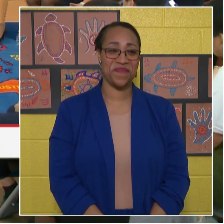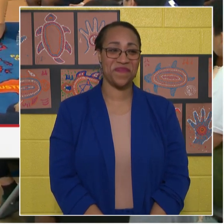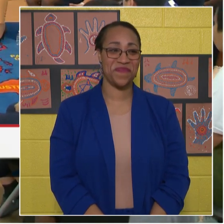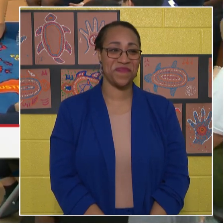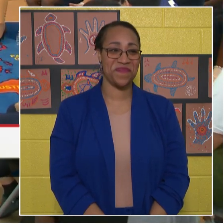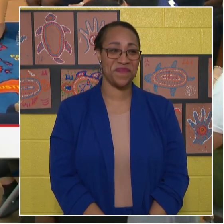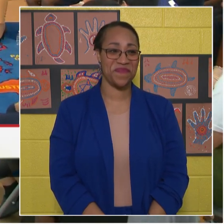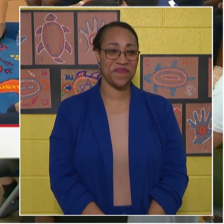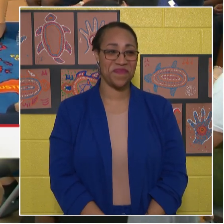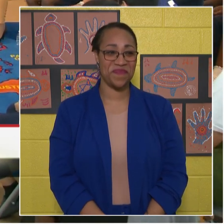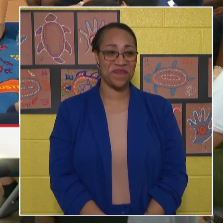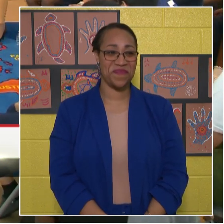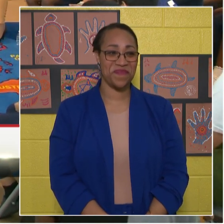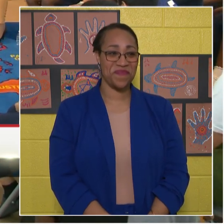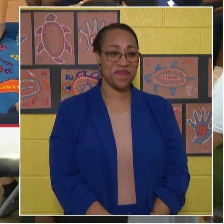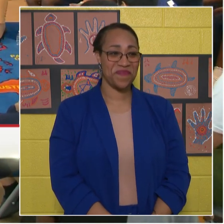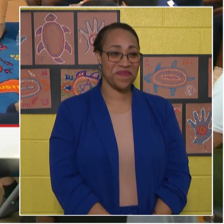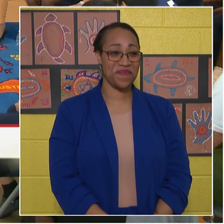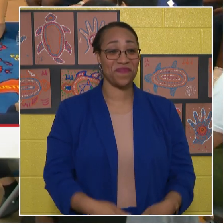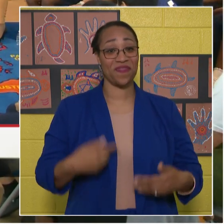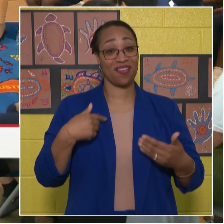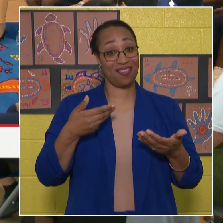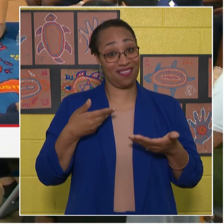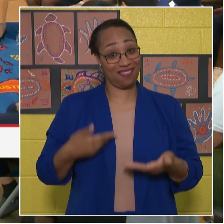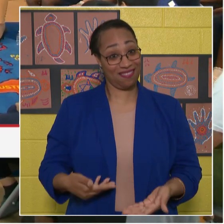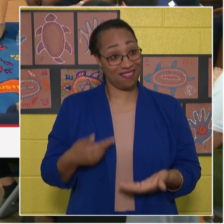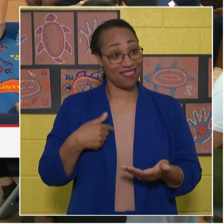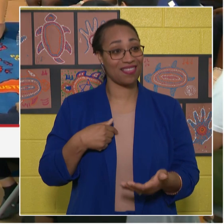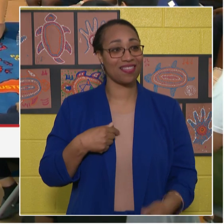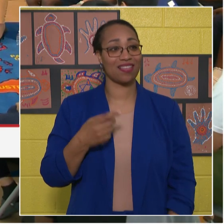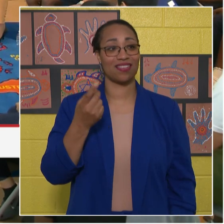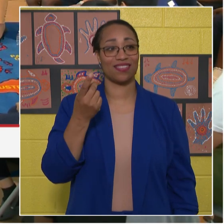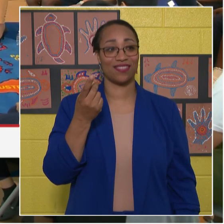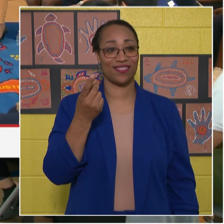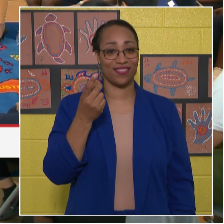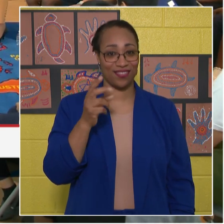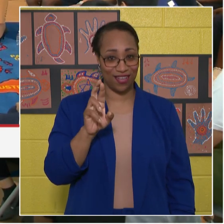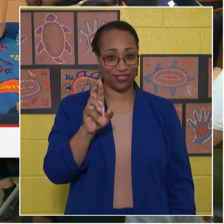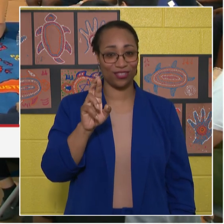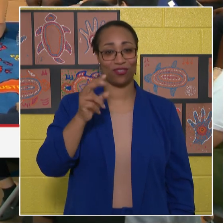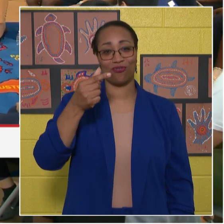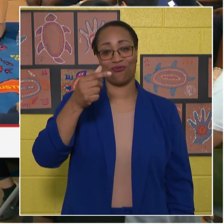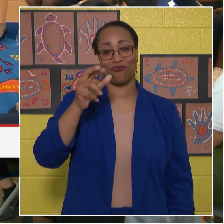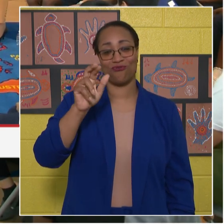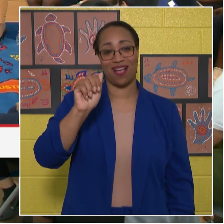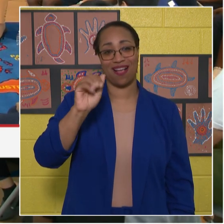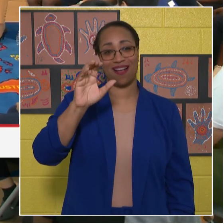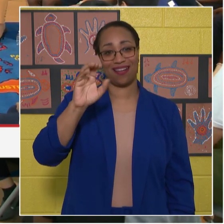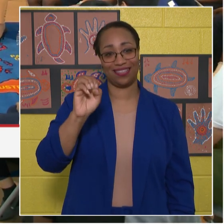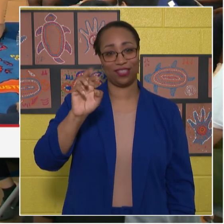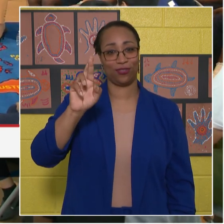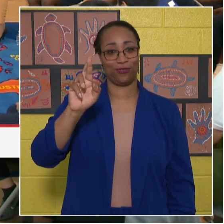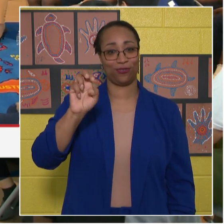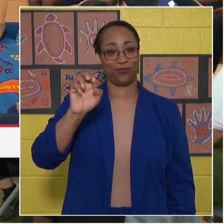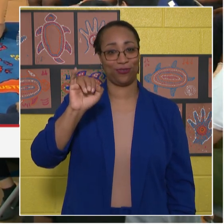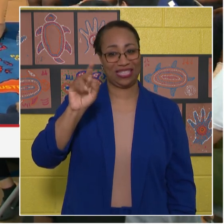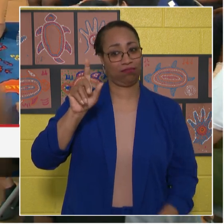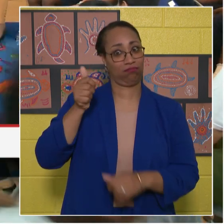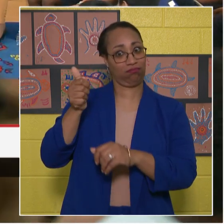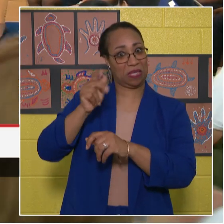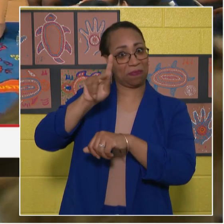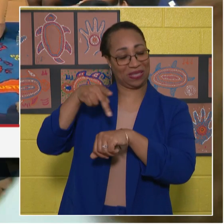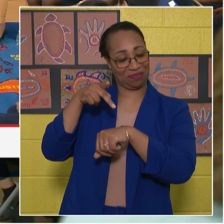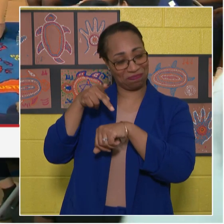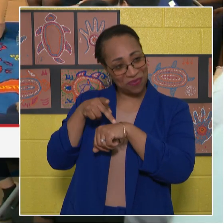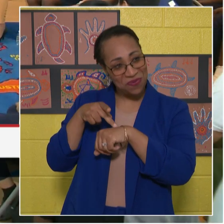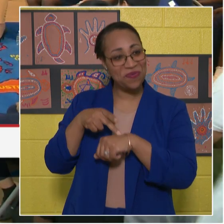I am Dr. Grace Reed, and I'm the principal of this wonderful school. Thank you, Mayor